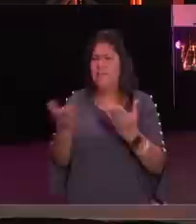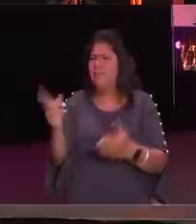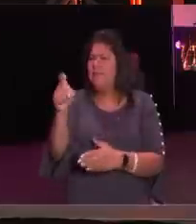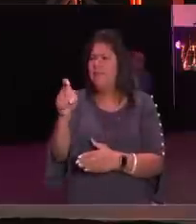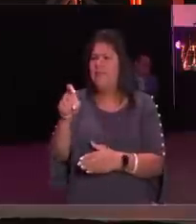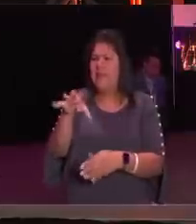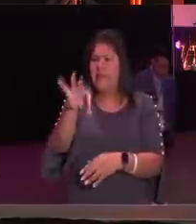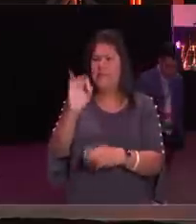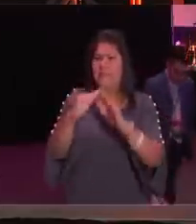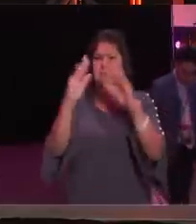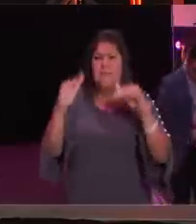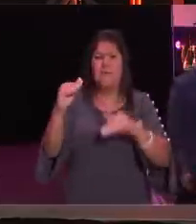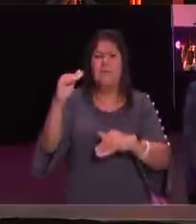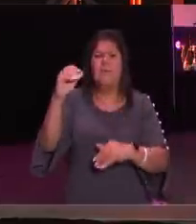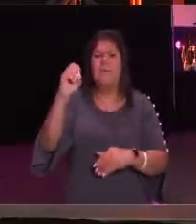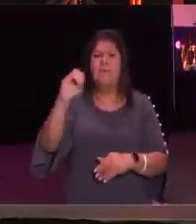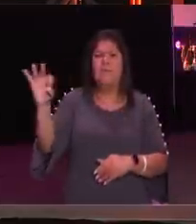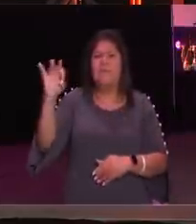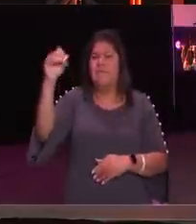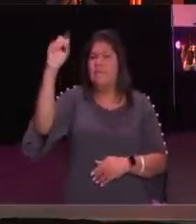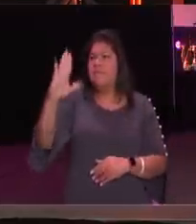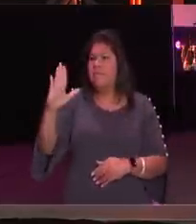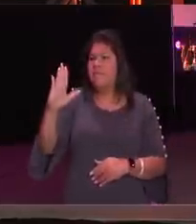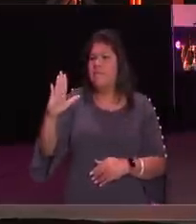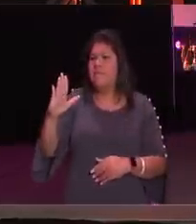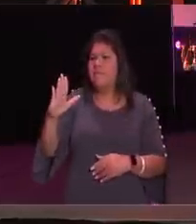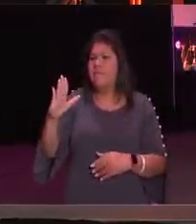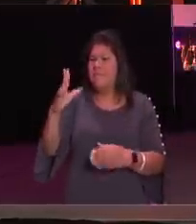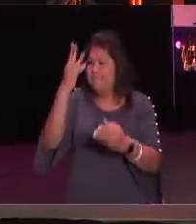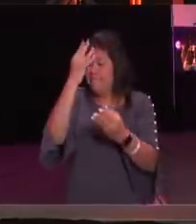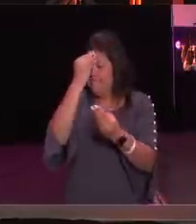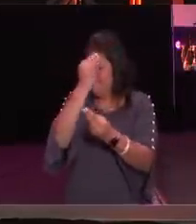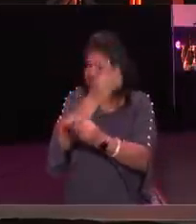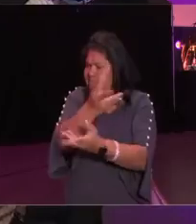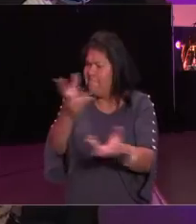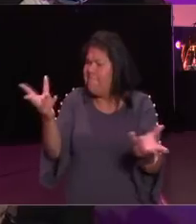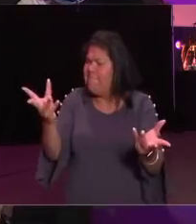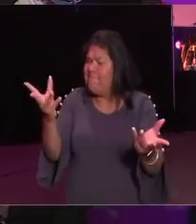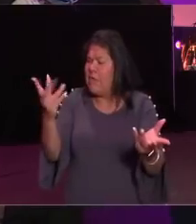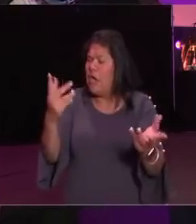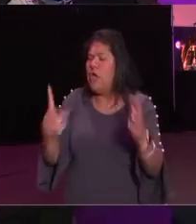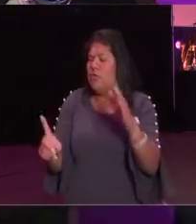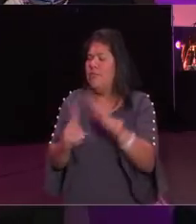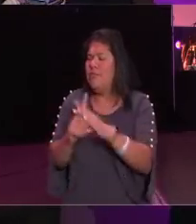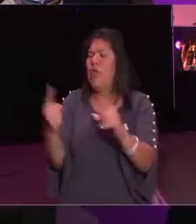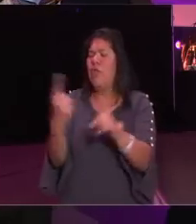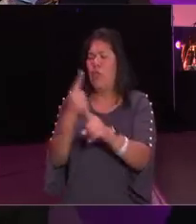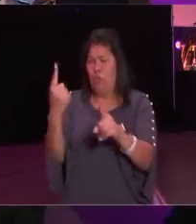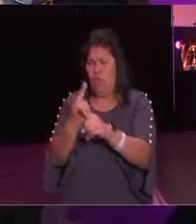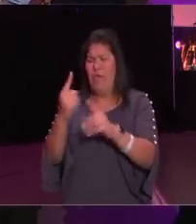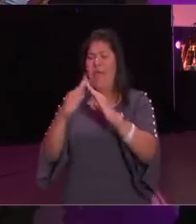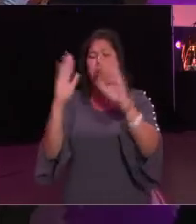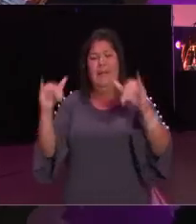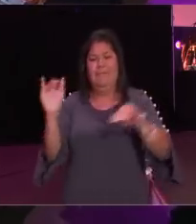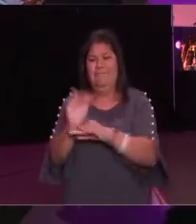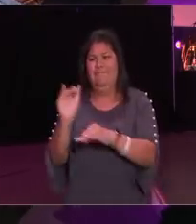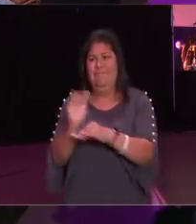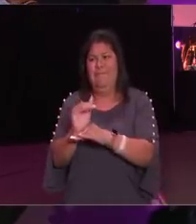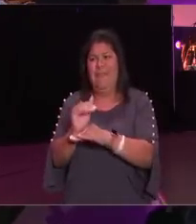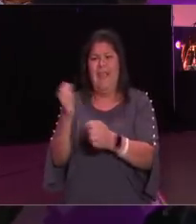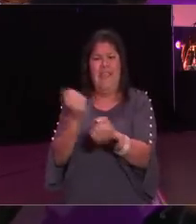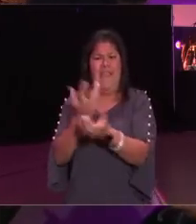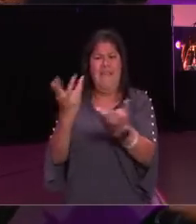need in the house of God. And I've come to tell somebody, you've come to the right house tonight